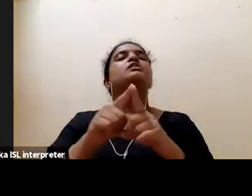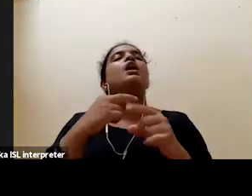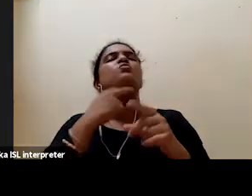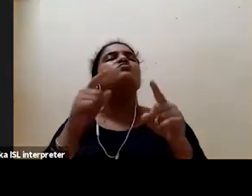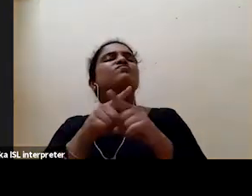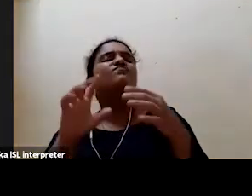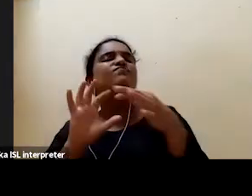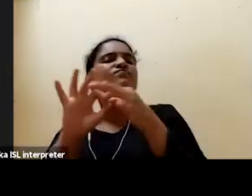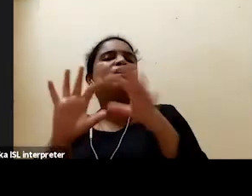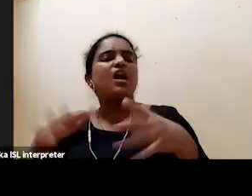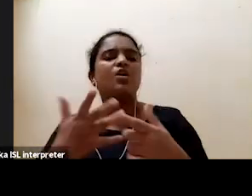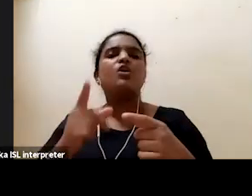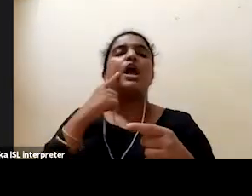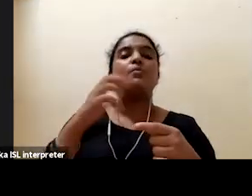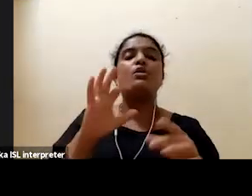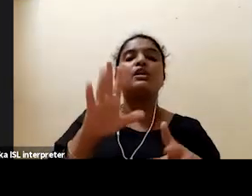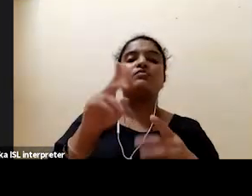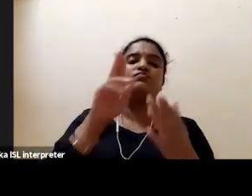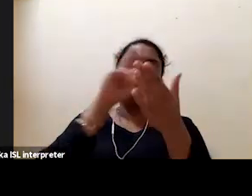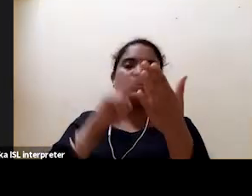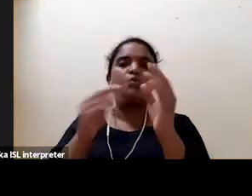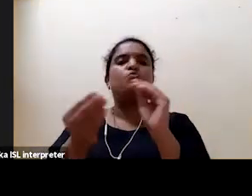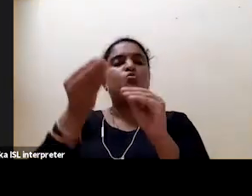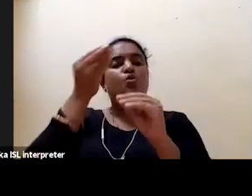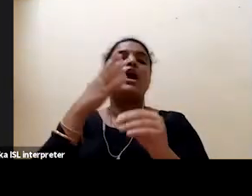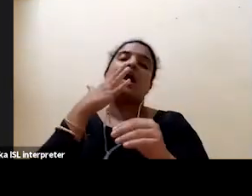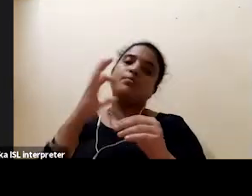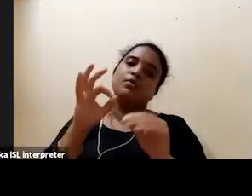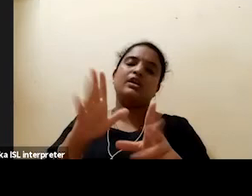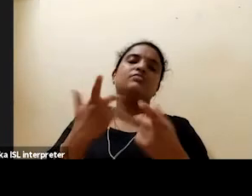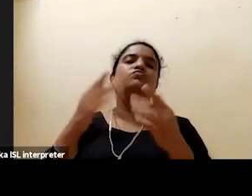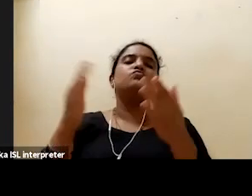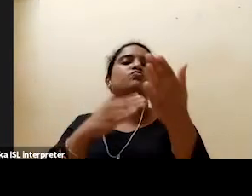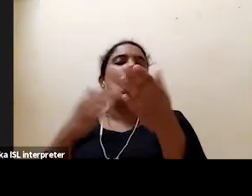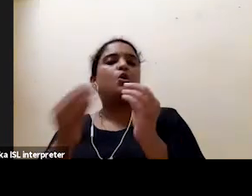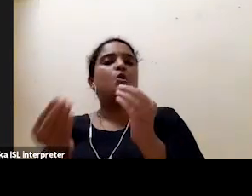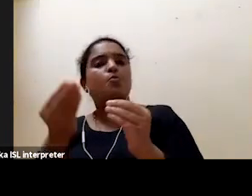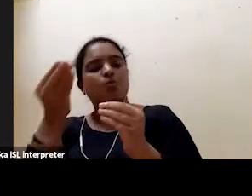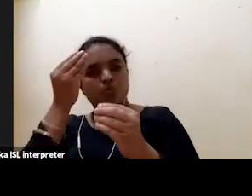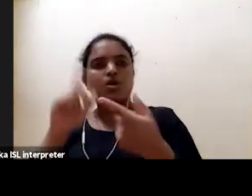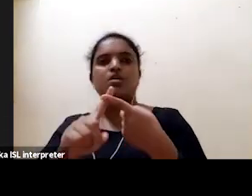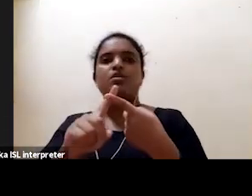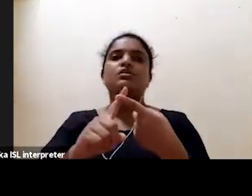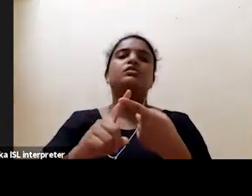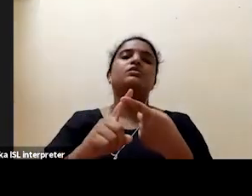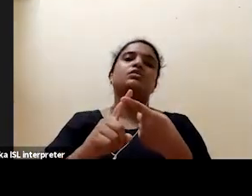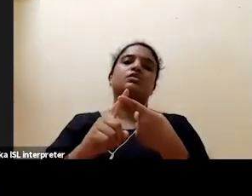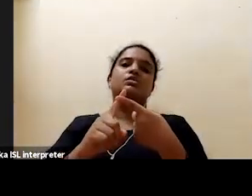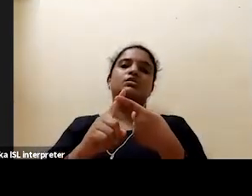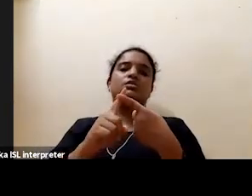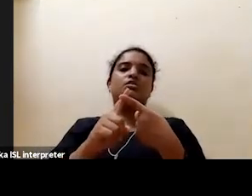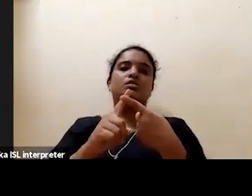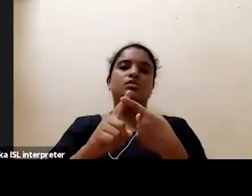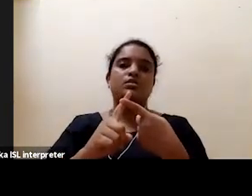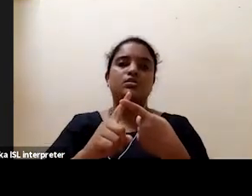writing. You should also read a lot. You read different blogs, different magazines around the topics that you will want to write, and you